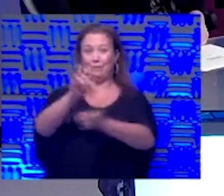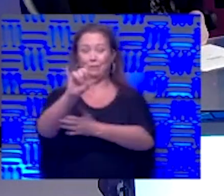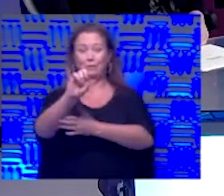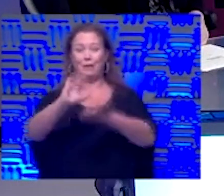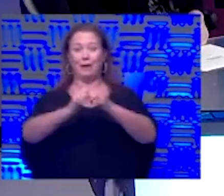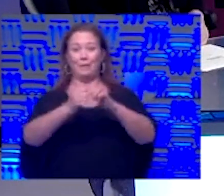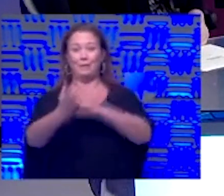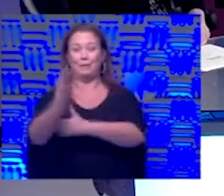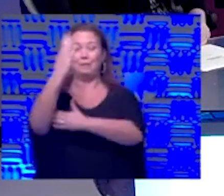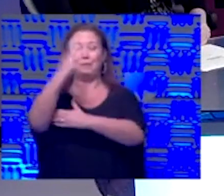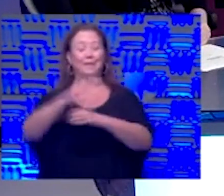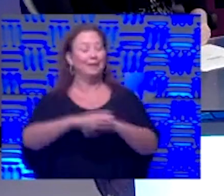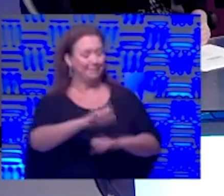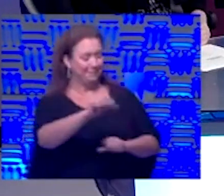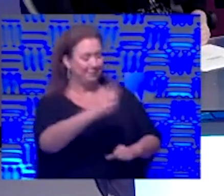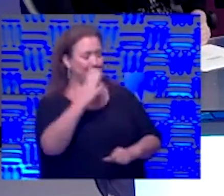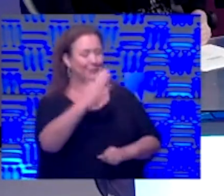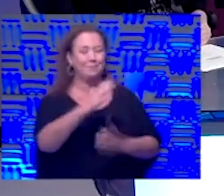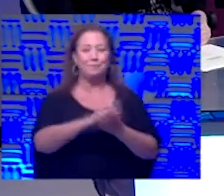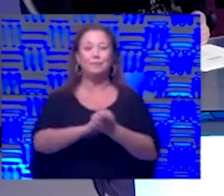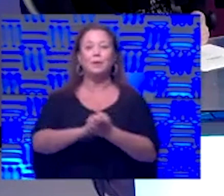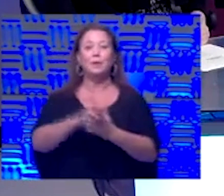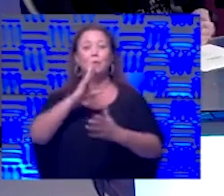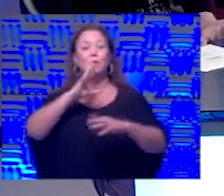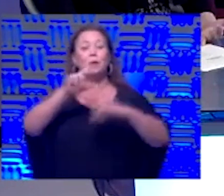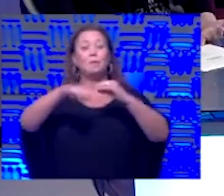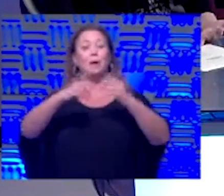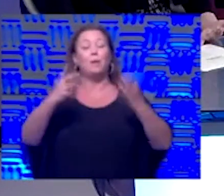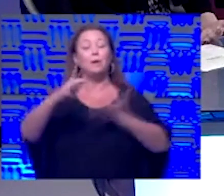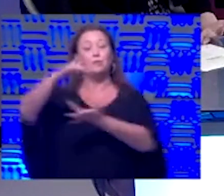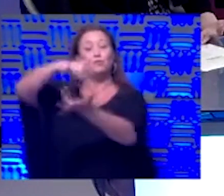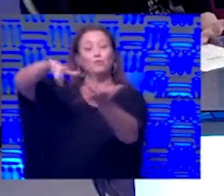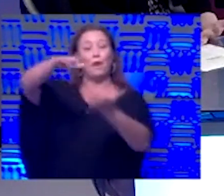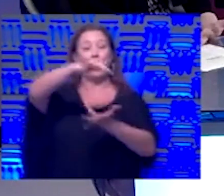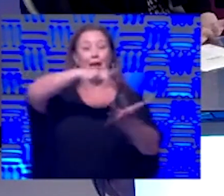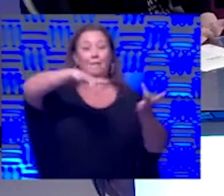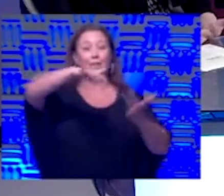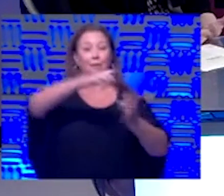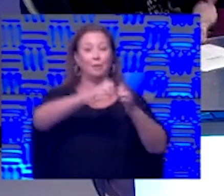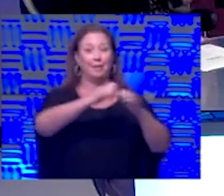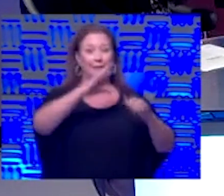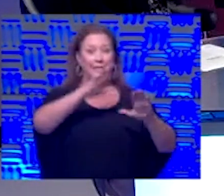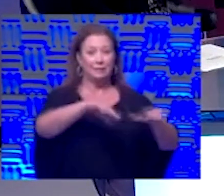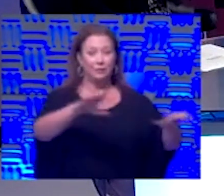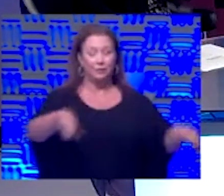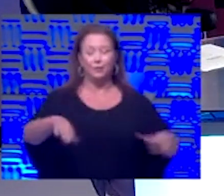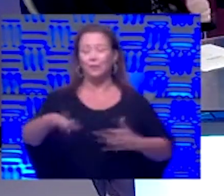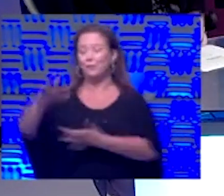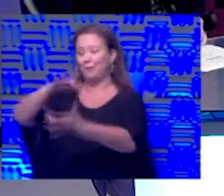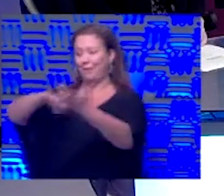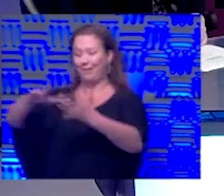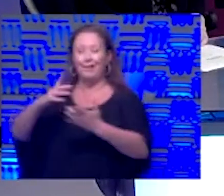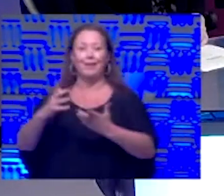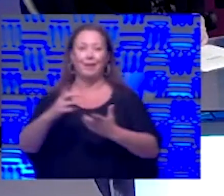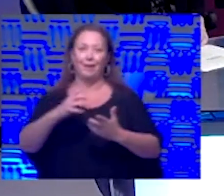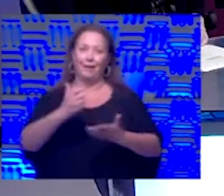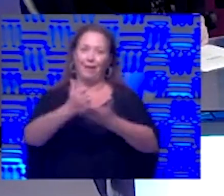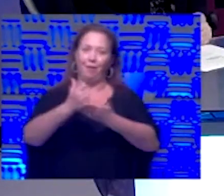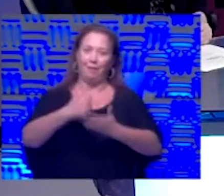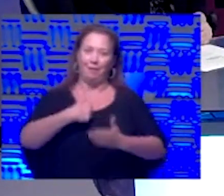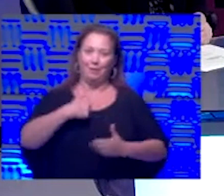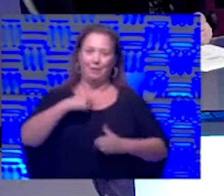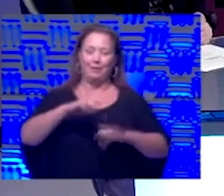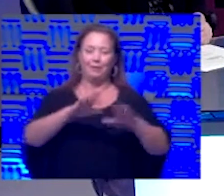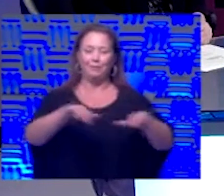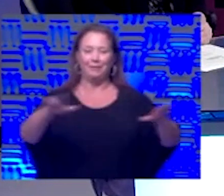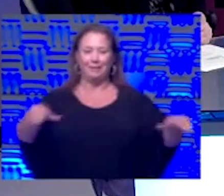How are you this morning? Doing great, thank you. So we are going to be talking about traveling with kids. Oh, help me. So I'll have a lot of questions